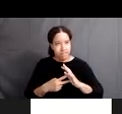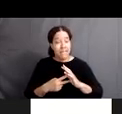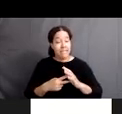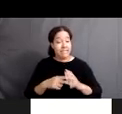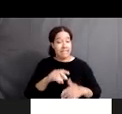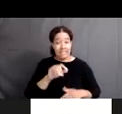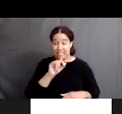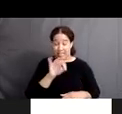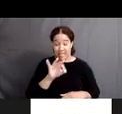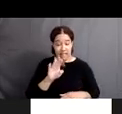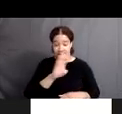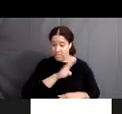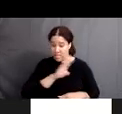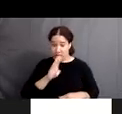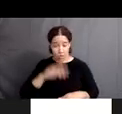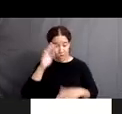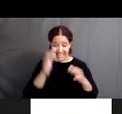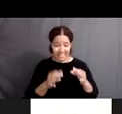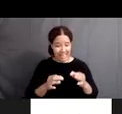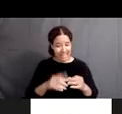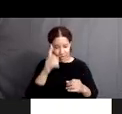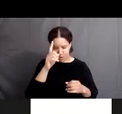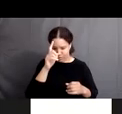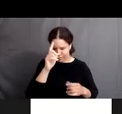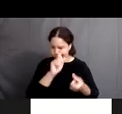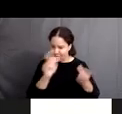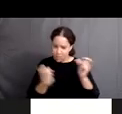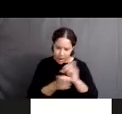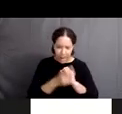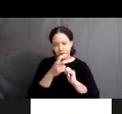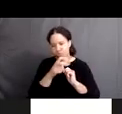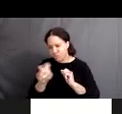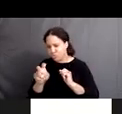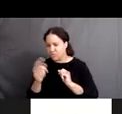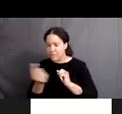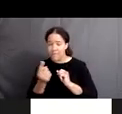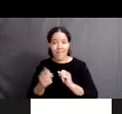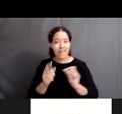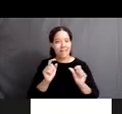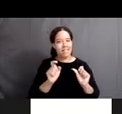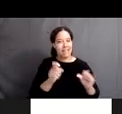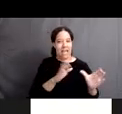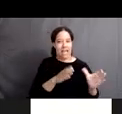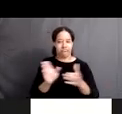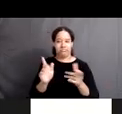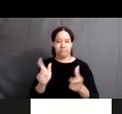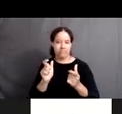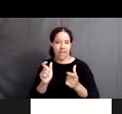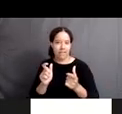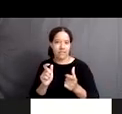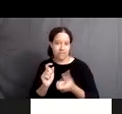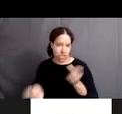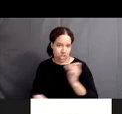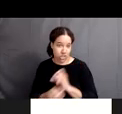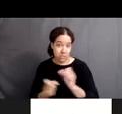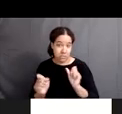board decides that it's time to pivot. And I'll give you one example from the pandemic.